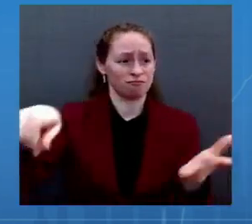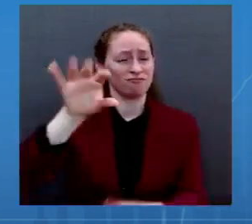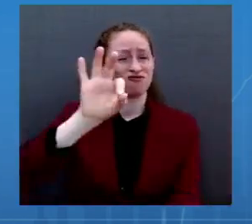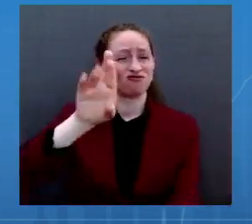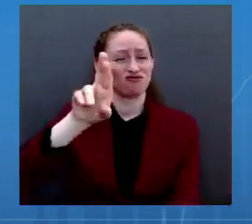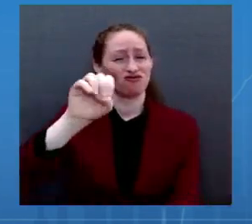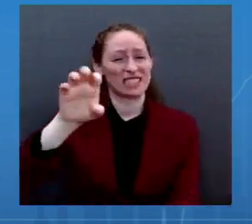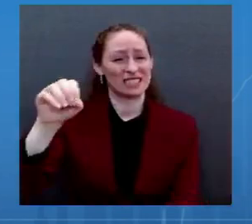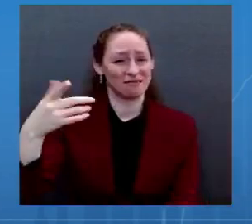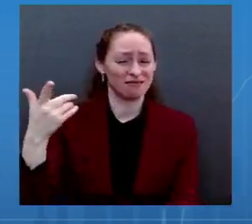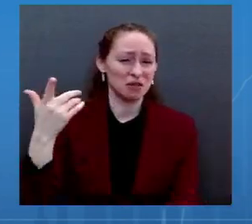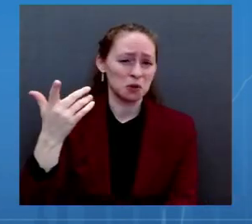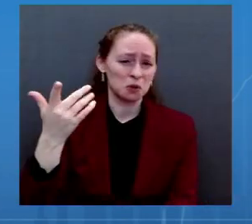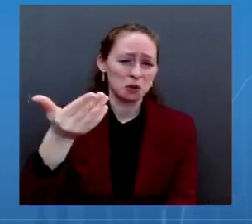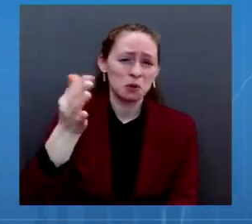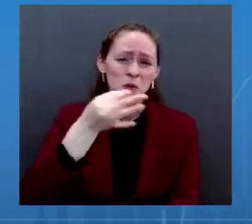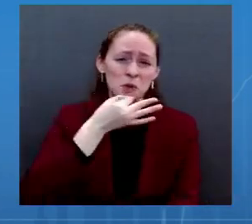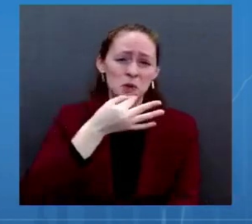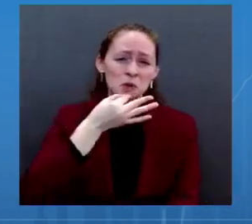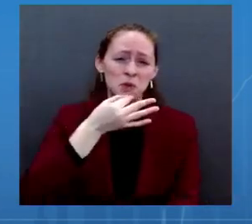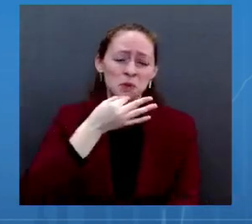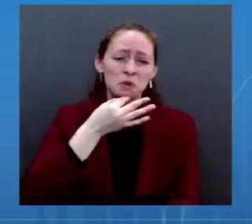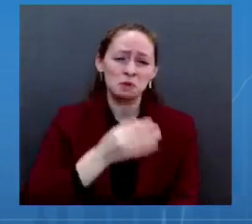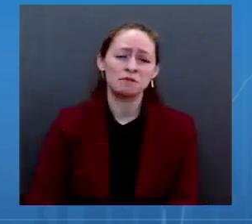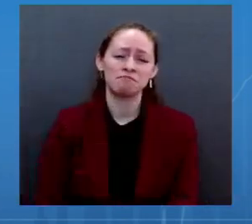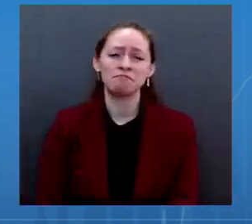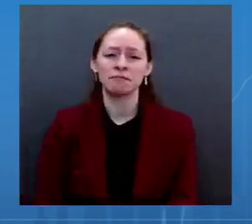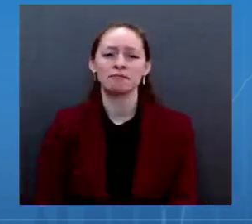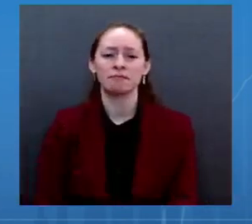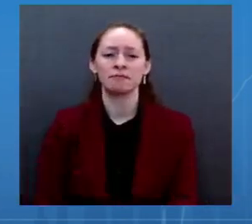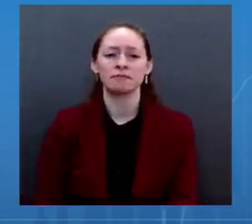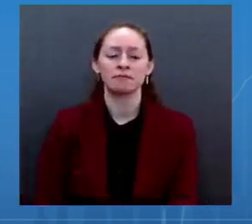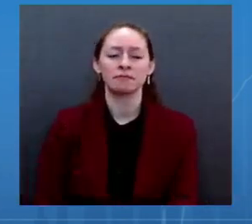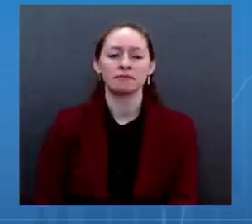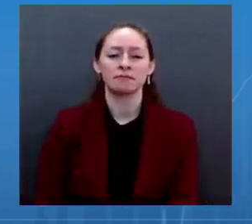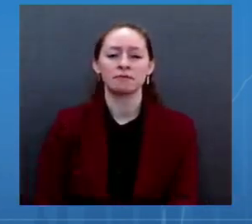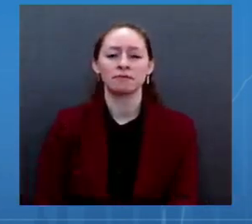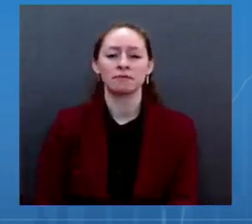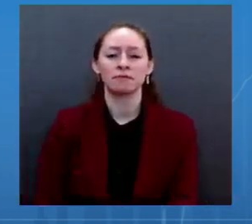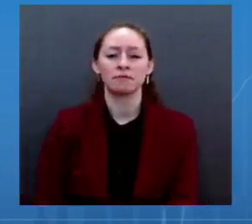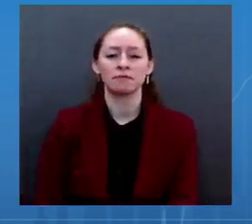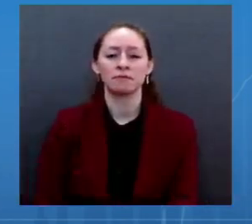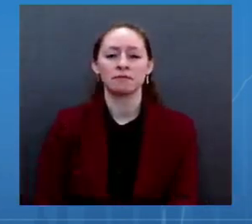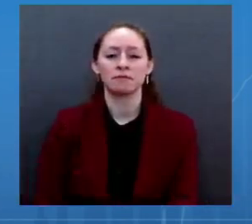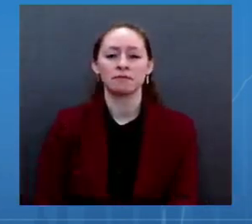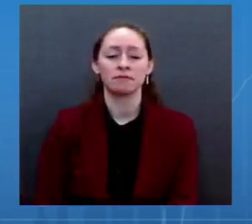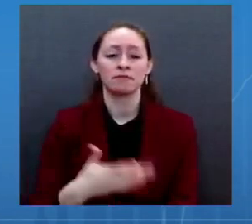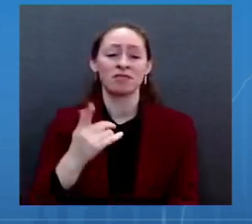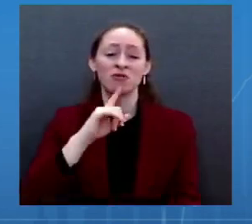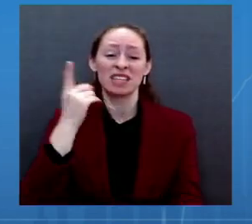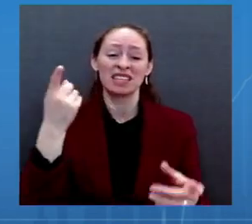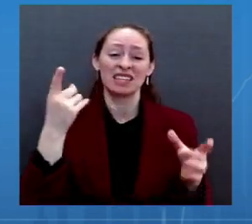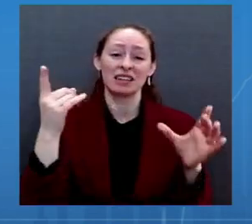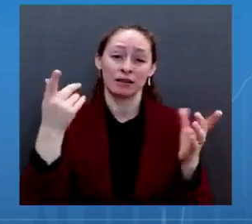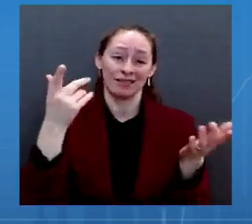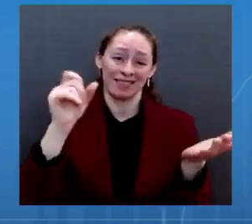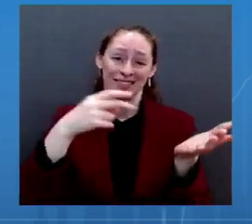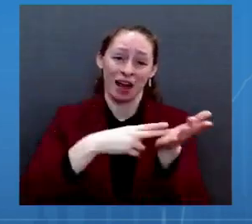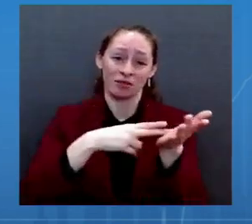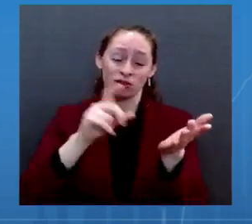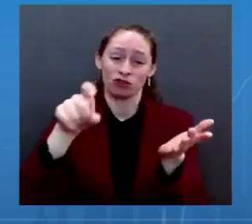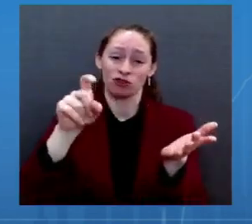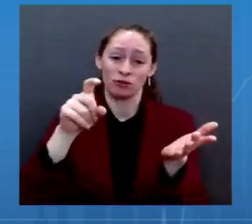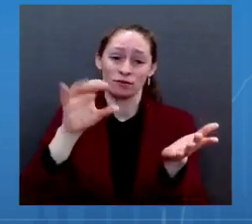a test should be free through reimbursement, through the 500 million, through the 20,000